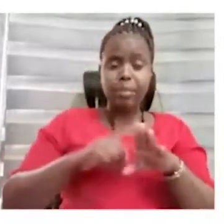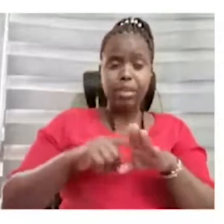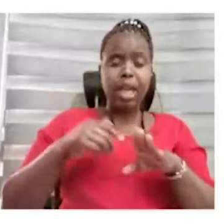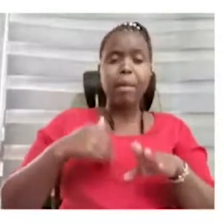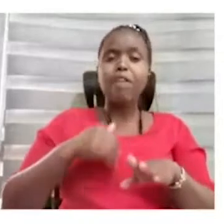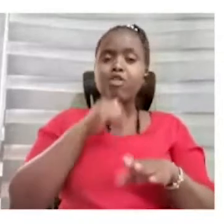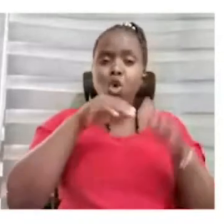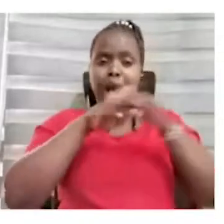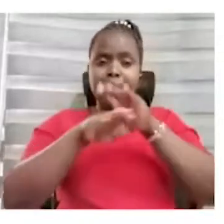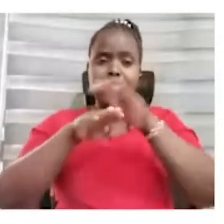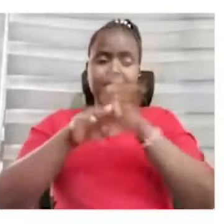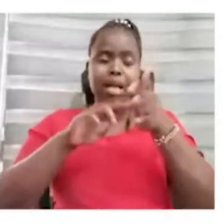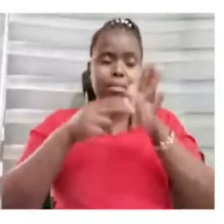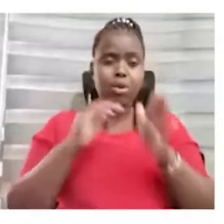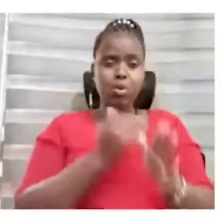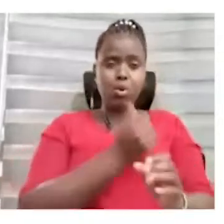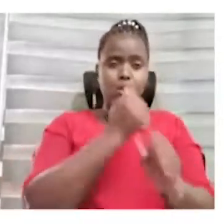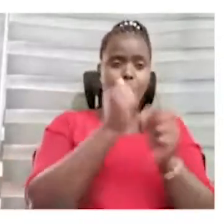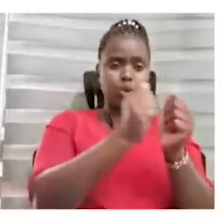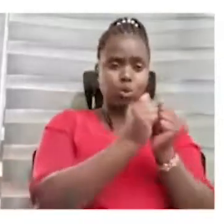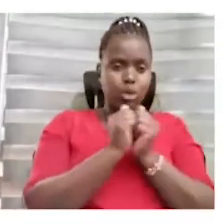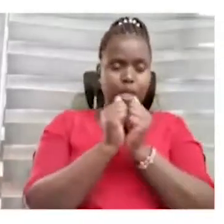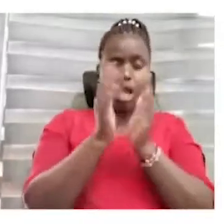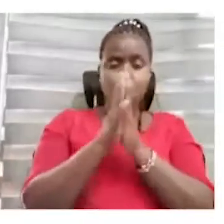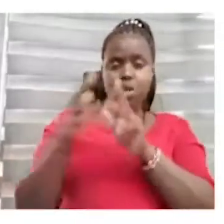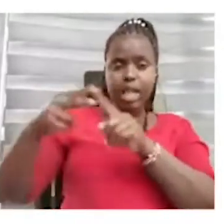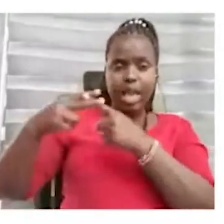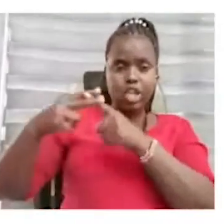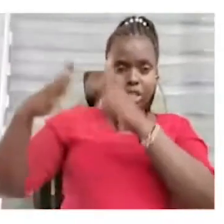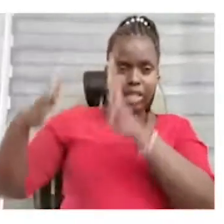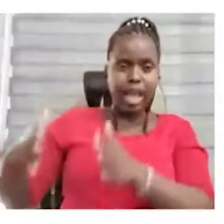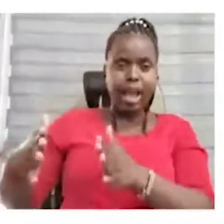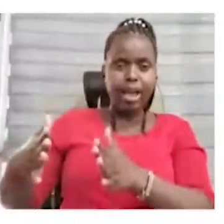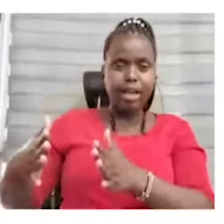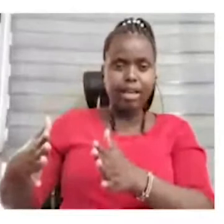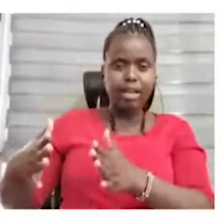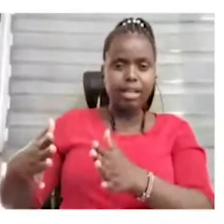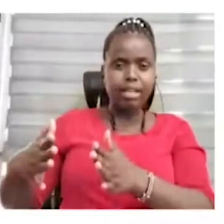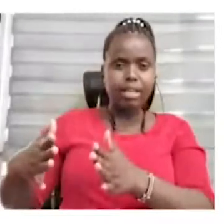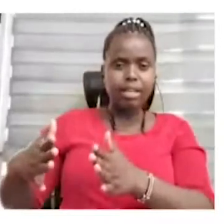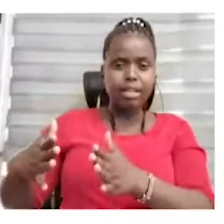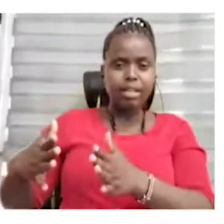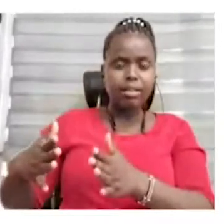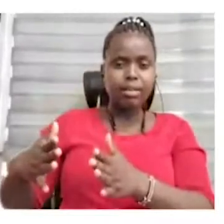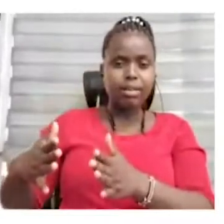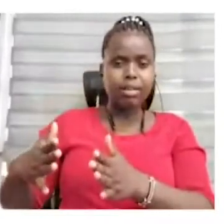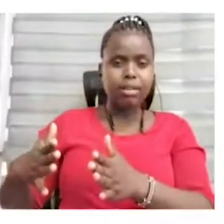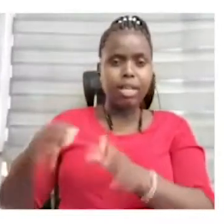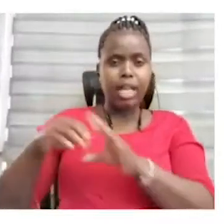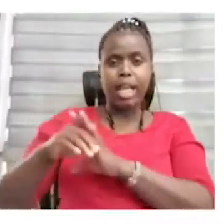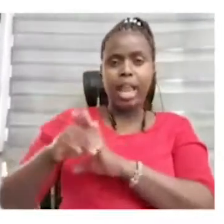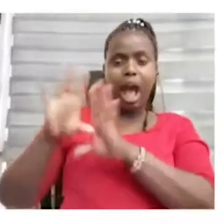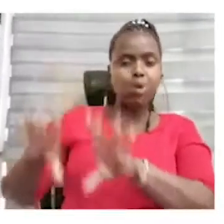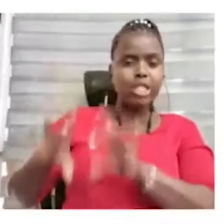were working with an engineer out of our one of our offices in Australia who works on